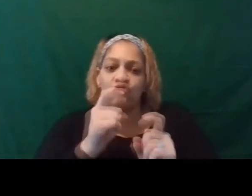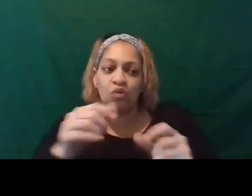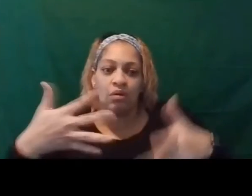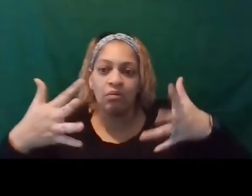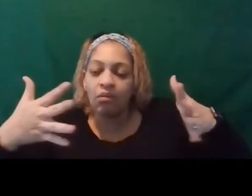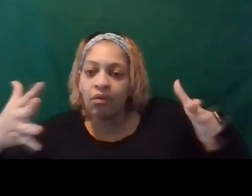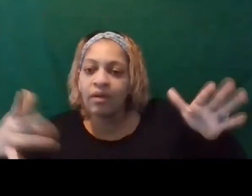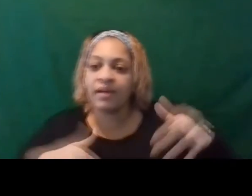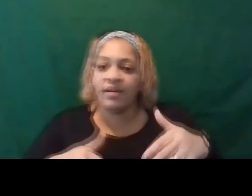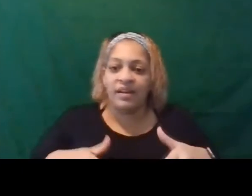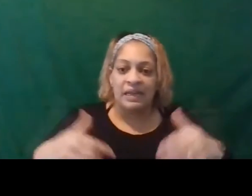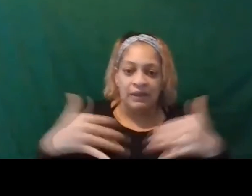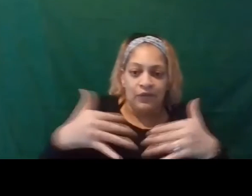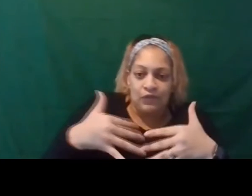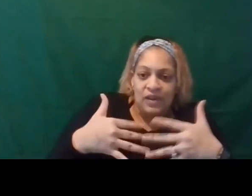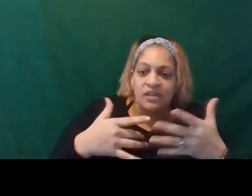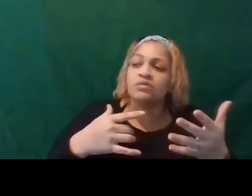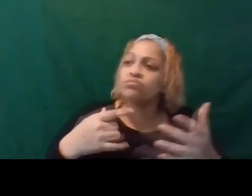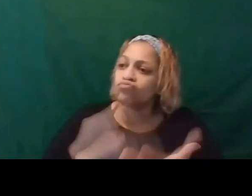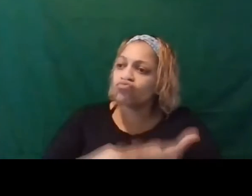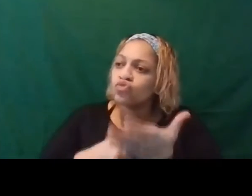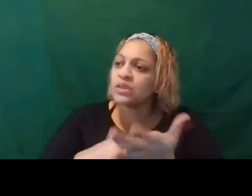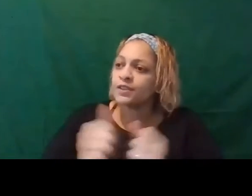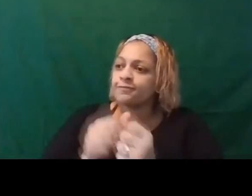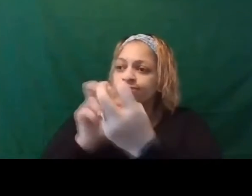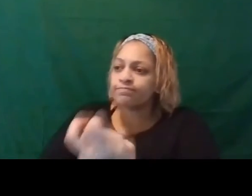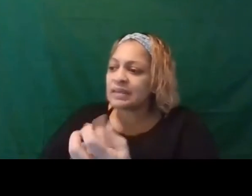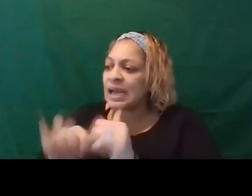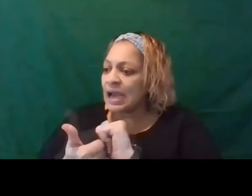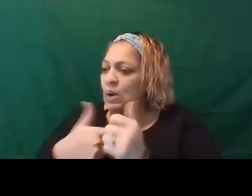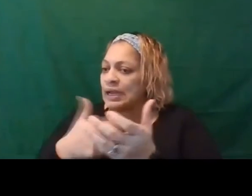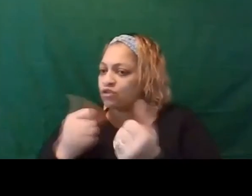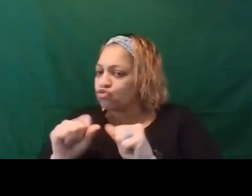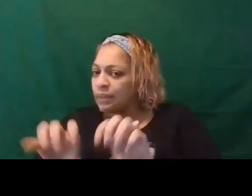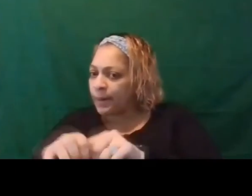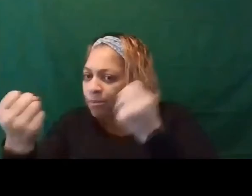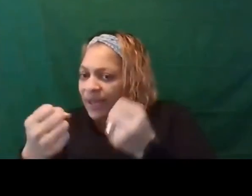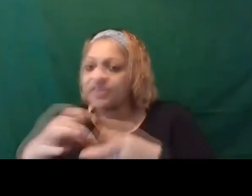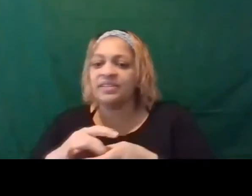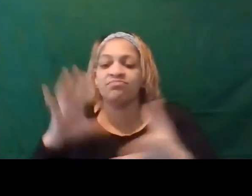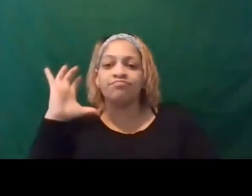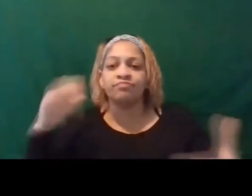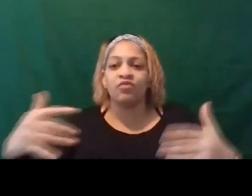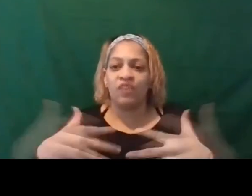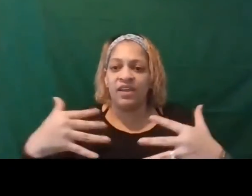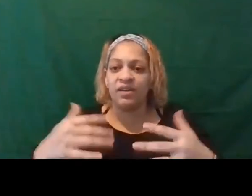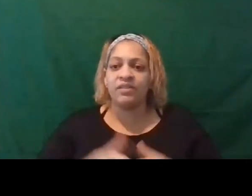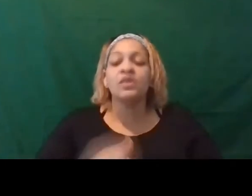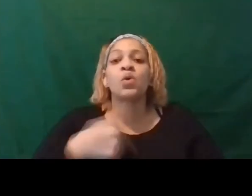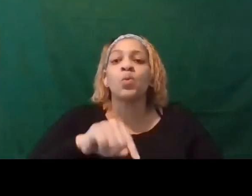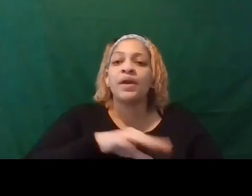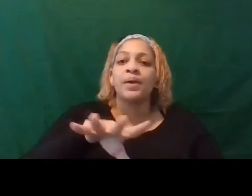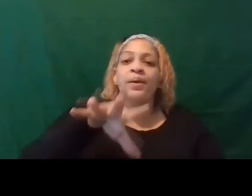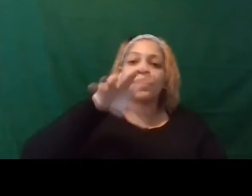then talk to the person about, like, what am I doing to help move through this so that I am free from this fear? And we breathe